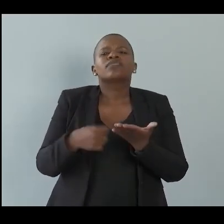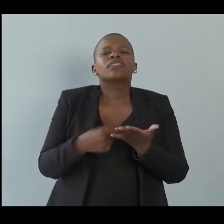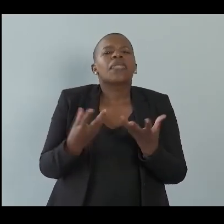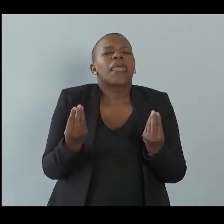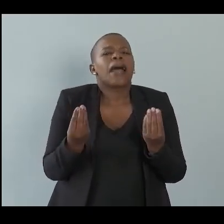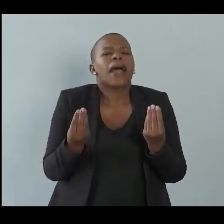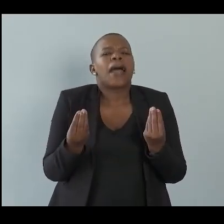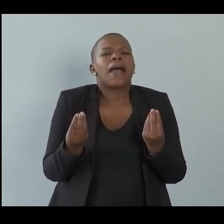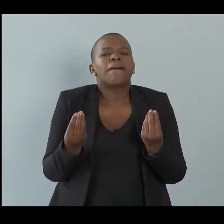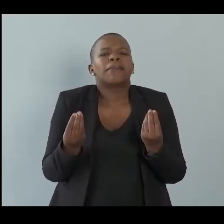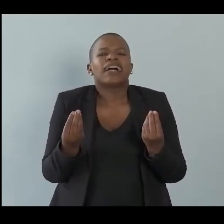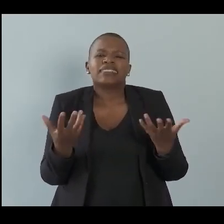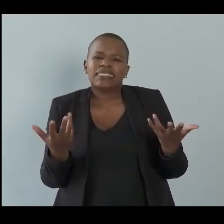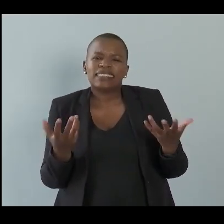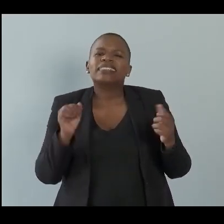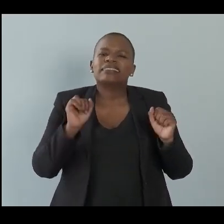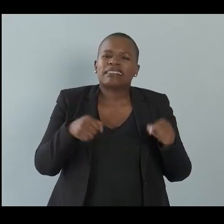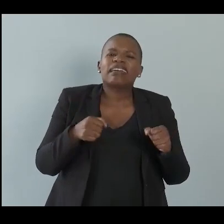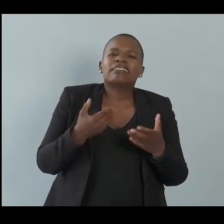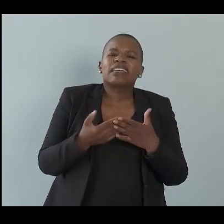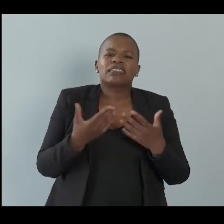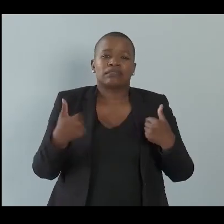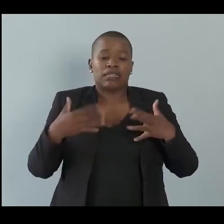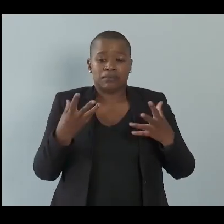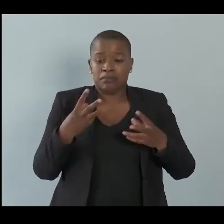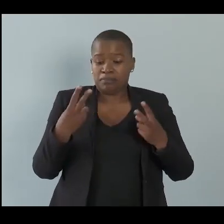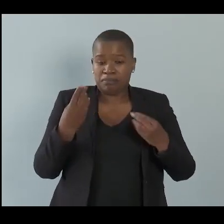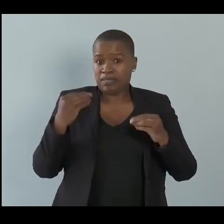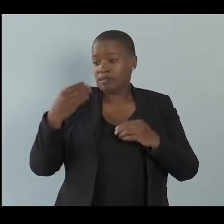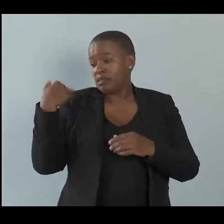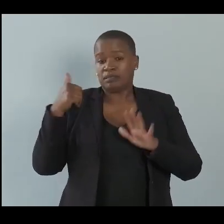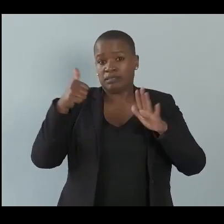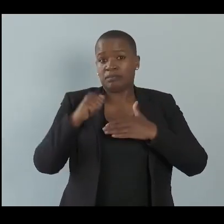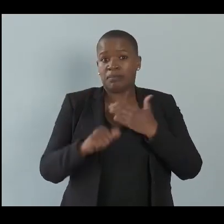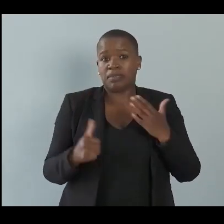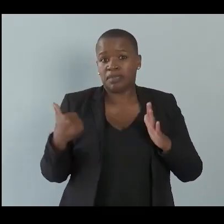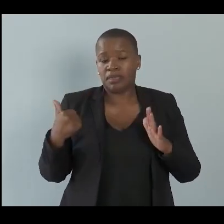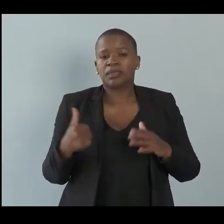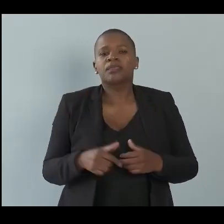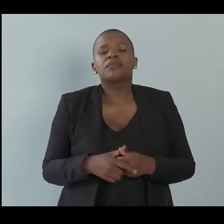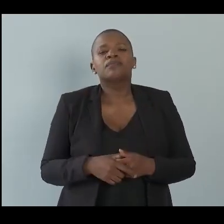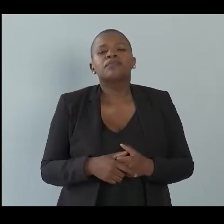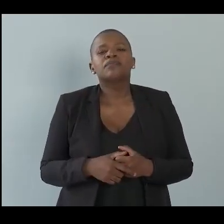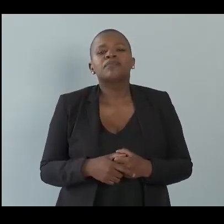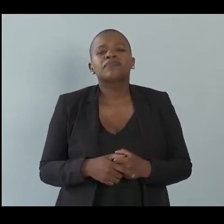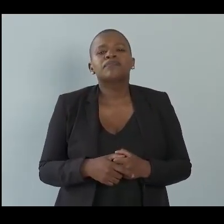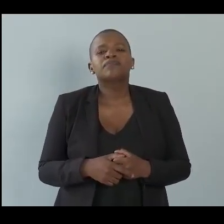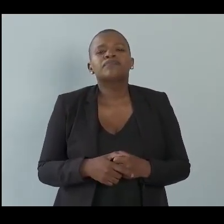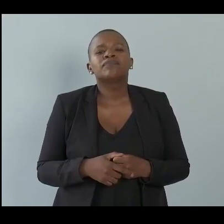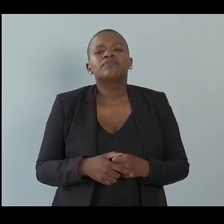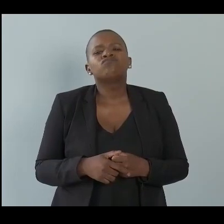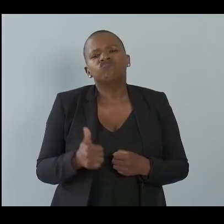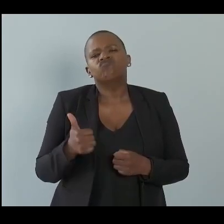fact that you've only been in the business since June. Sure. But I'm sure you can throw some insight onto this situation. No, and that's right. I